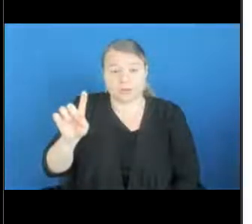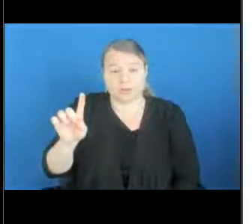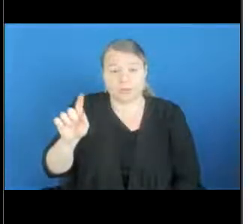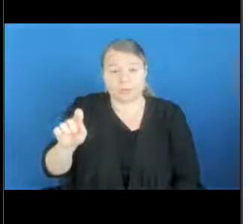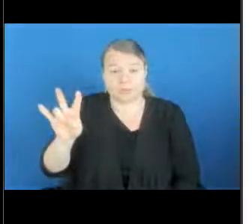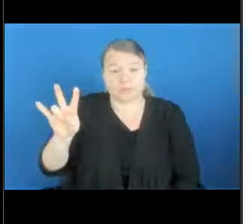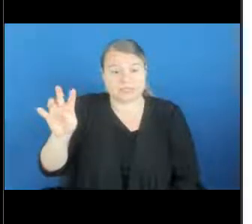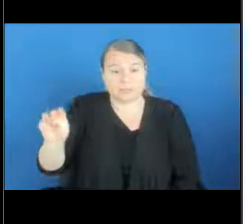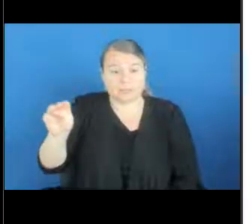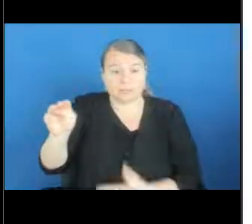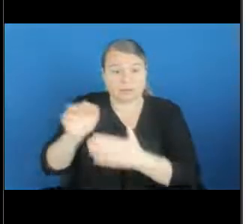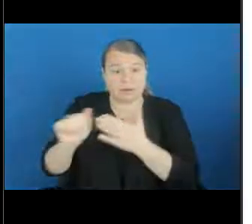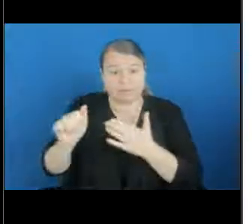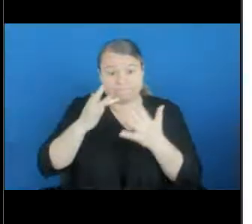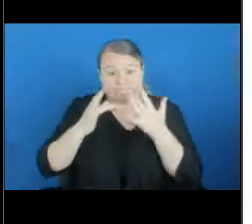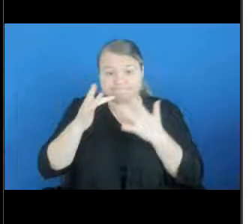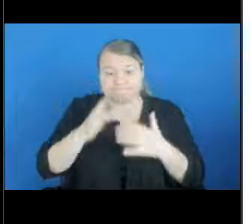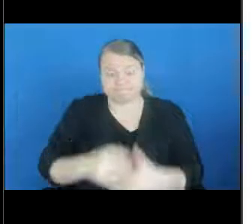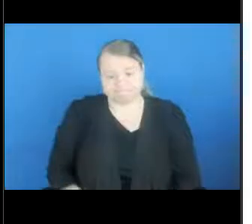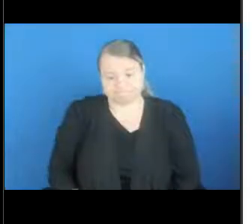$191.7 million.